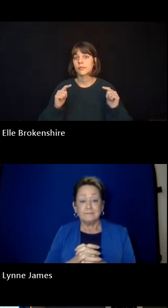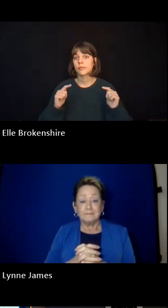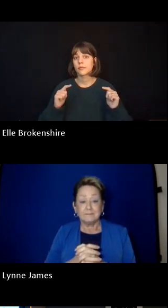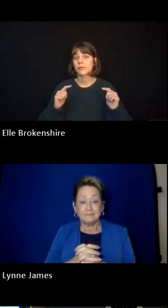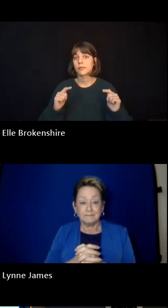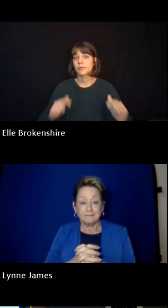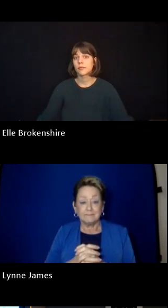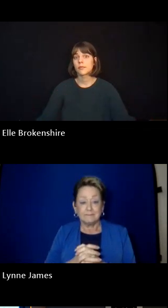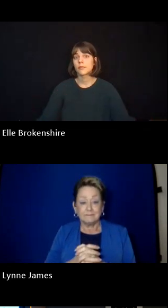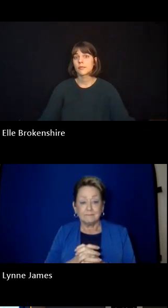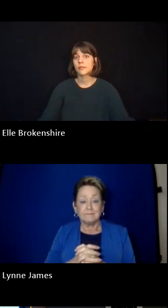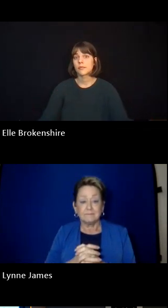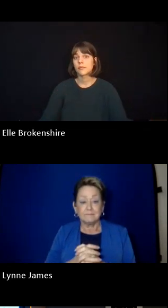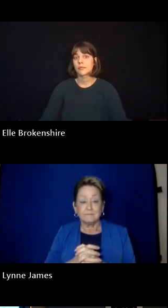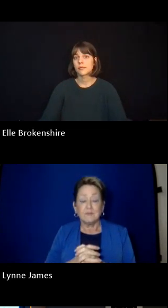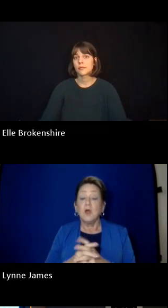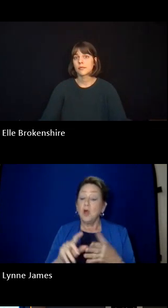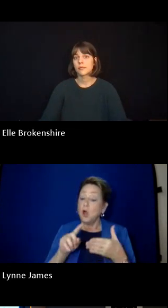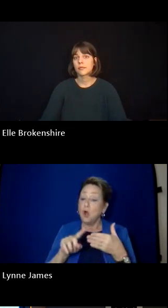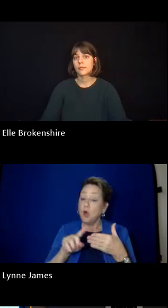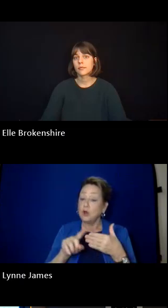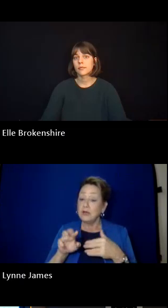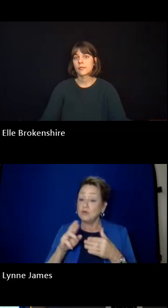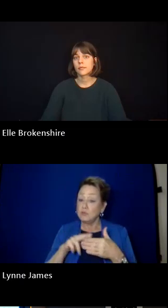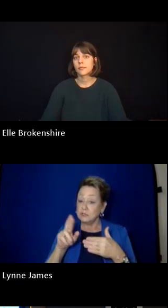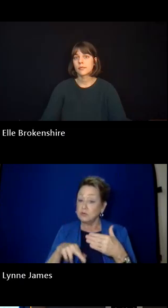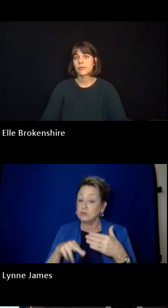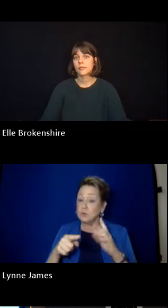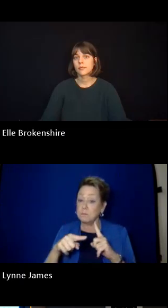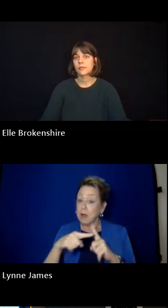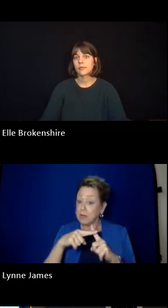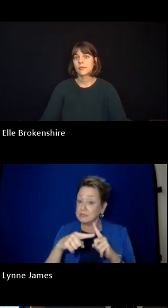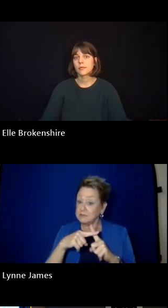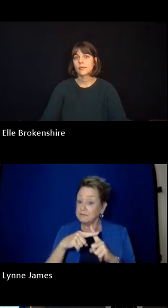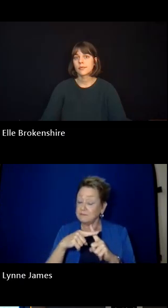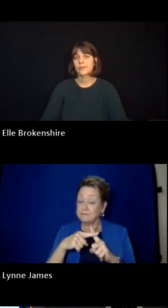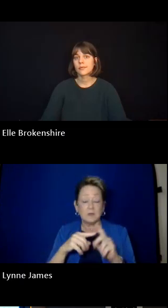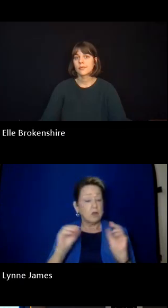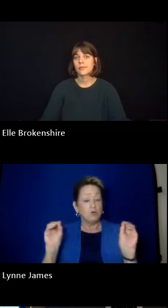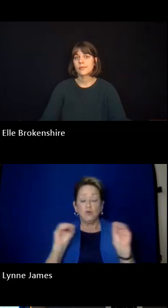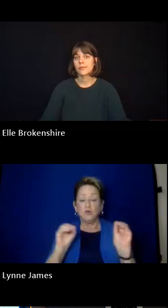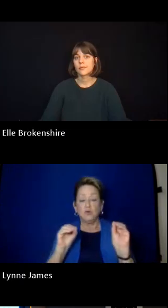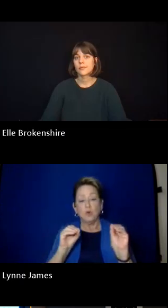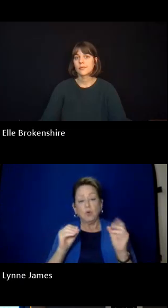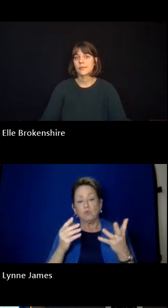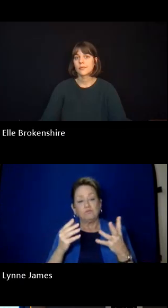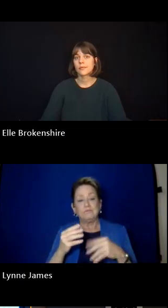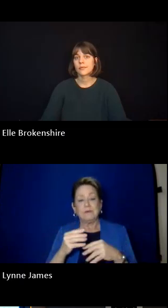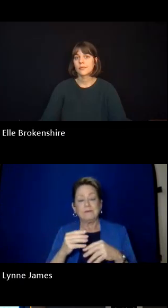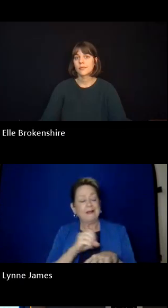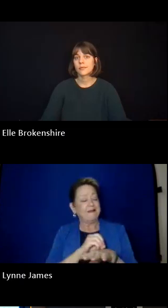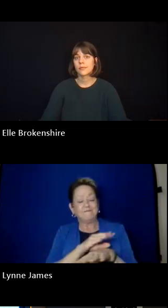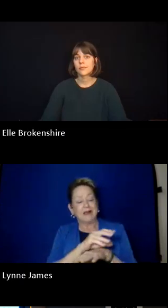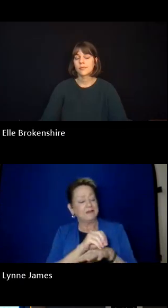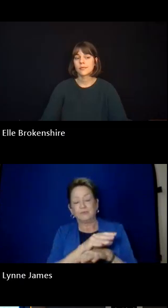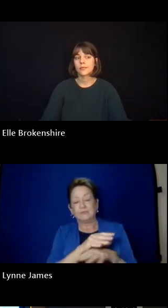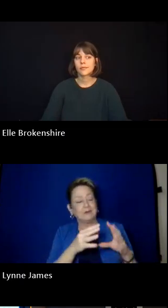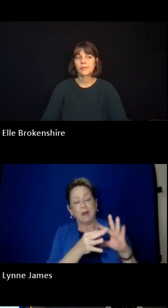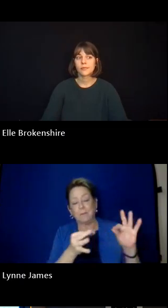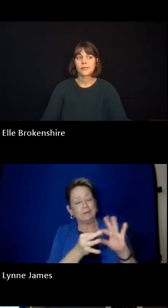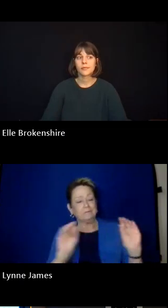We're pleased to note that the audit results were positive and there were no observations or advisory comments. Our auditing